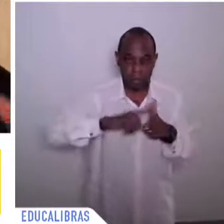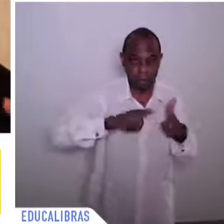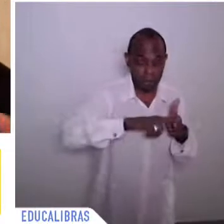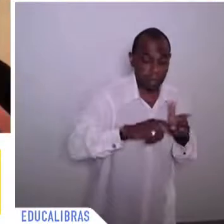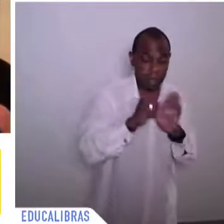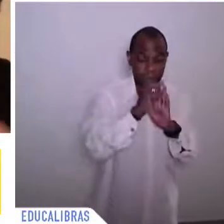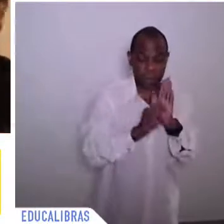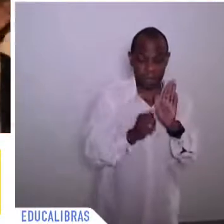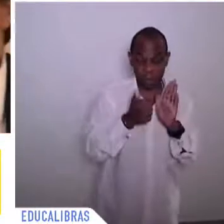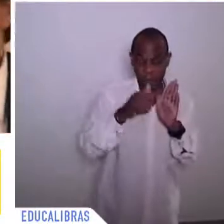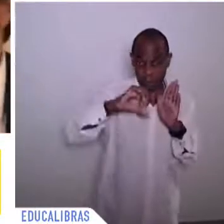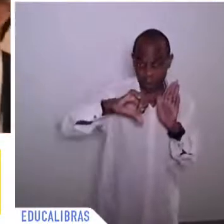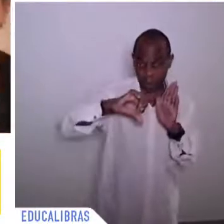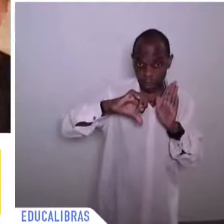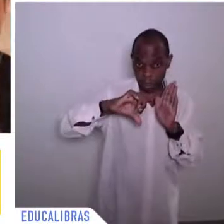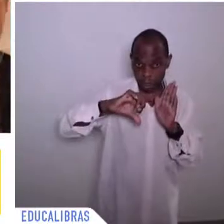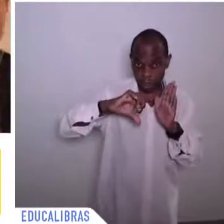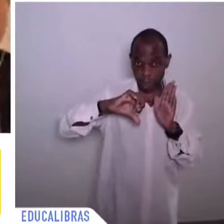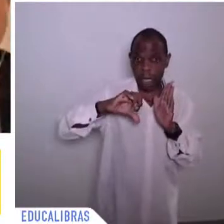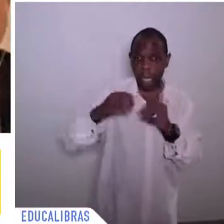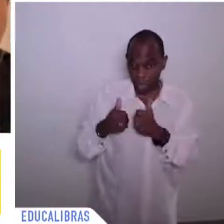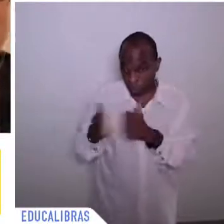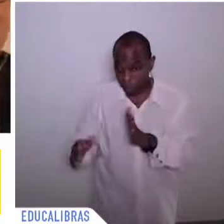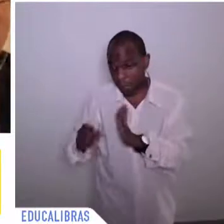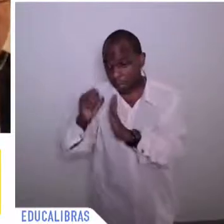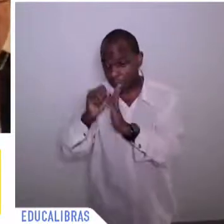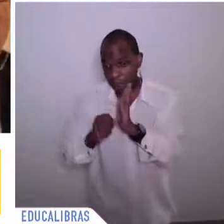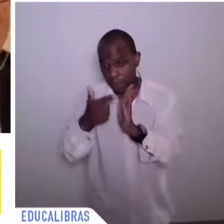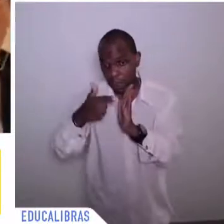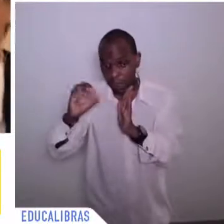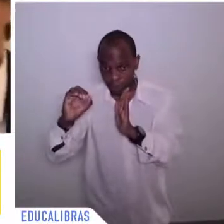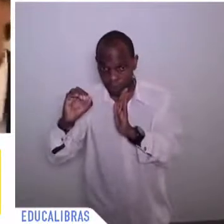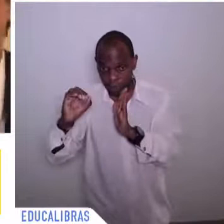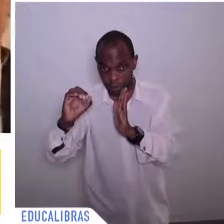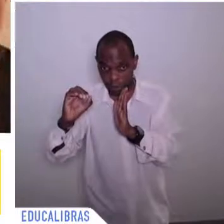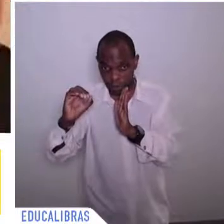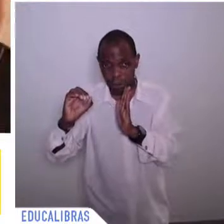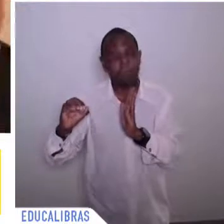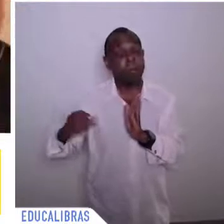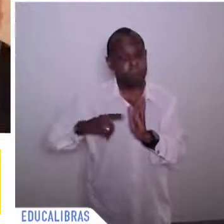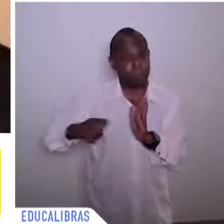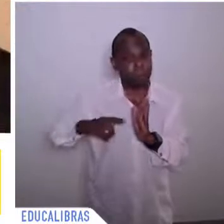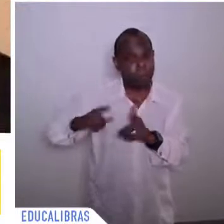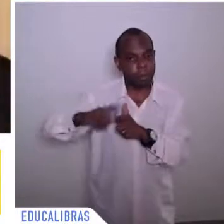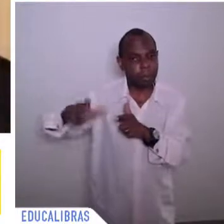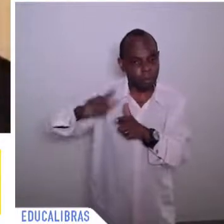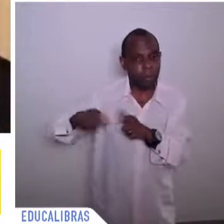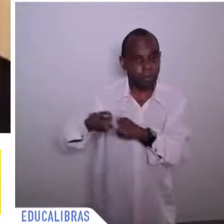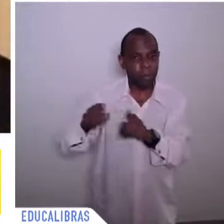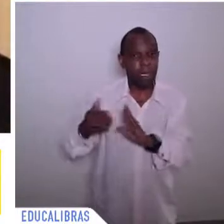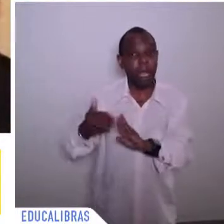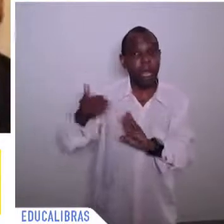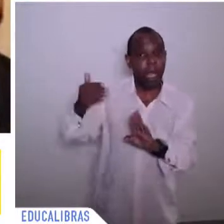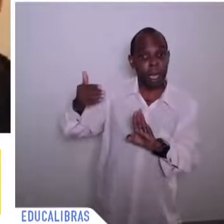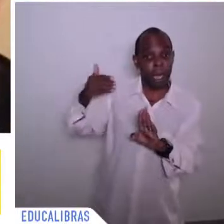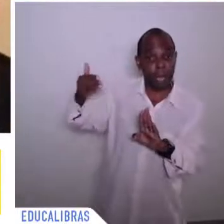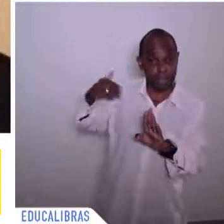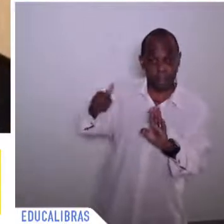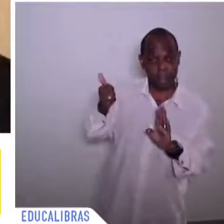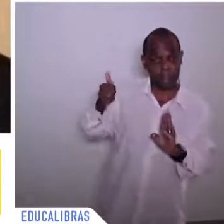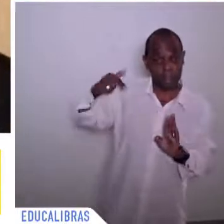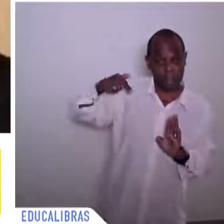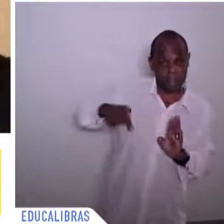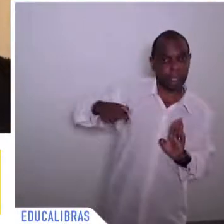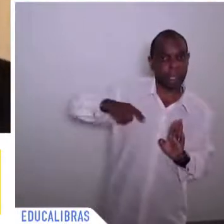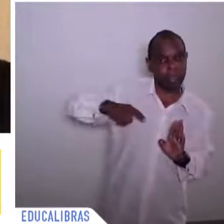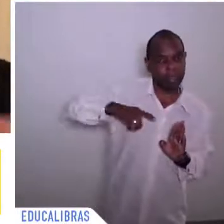suffers, it is affected by some attacks, and with the negation, for